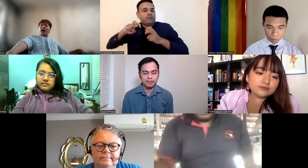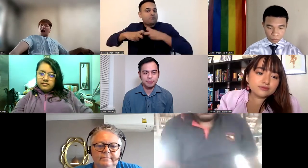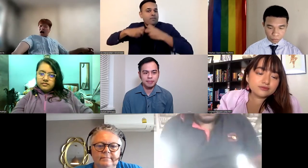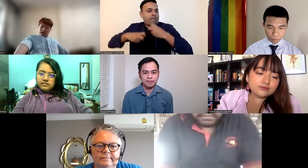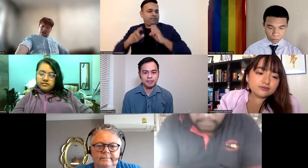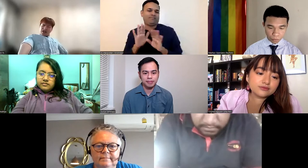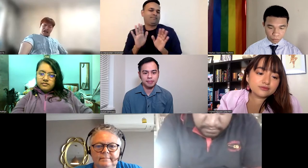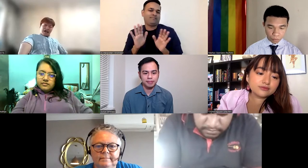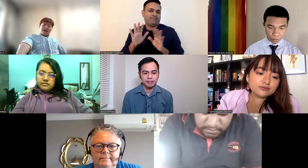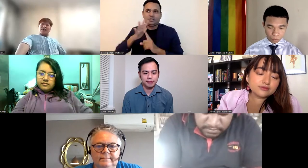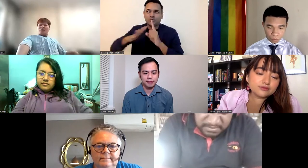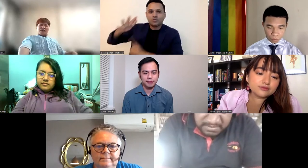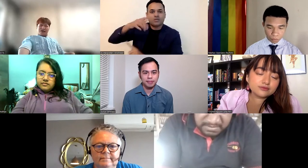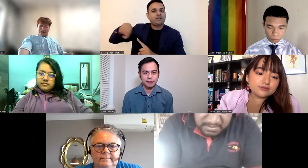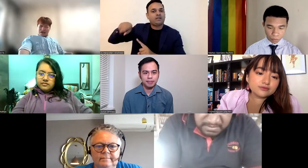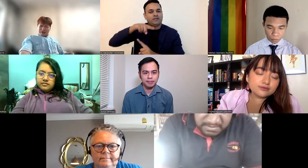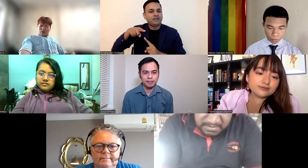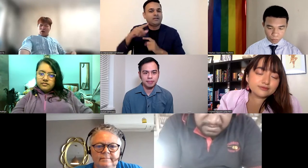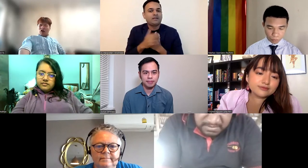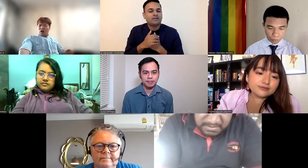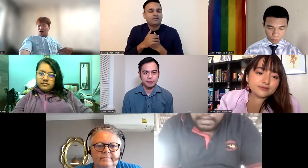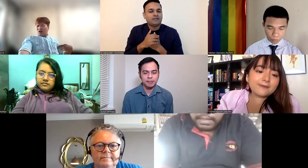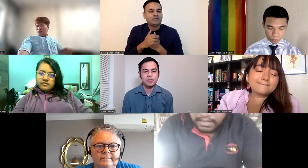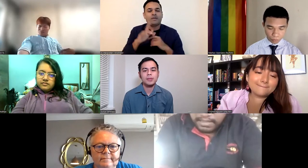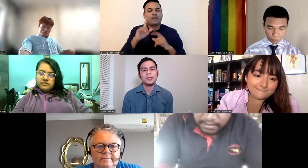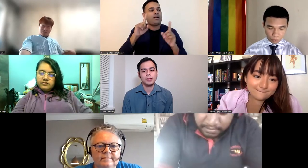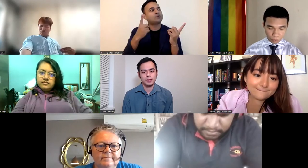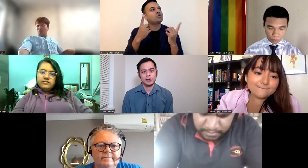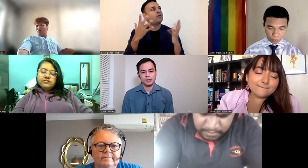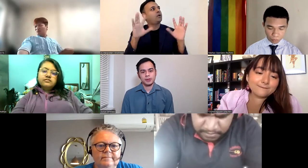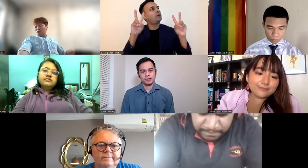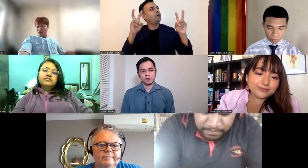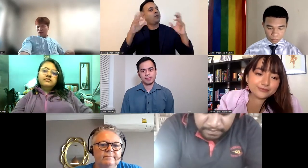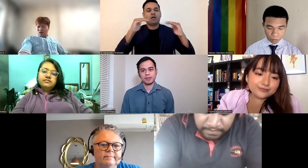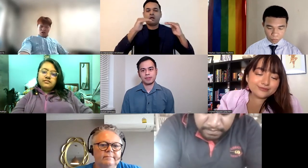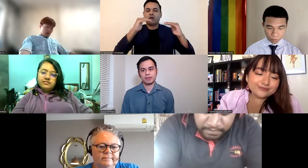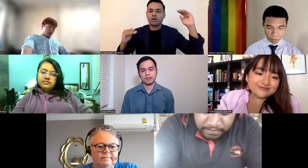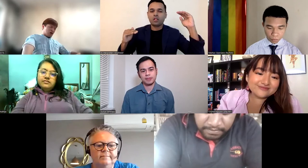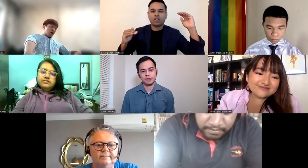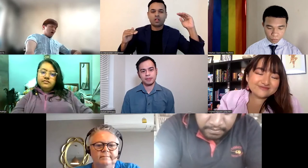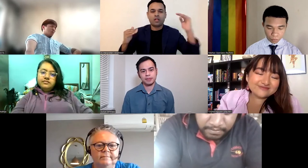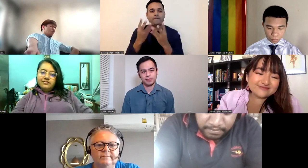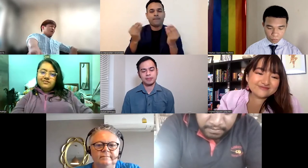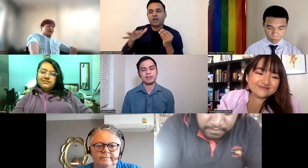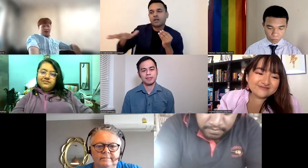The difference in a human being, just like whether you can sing well